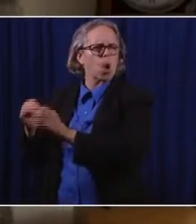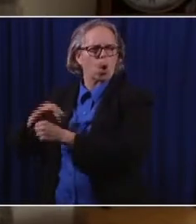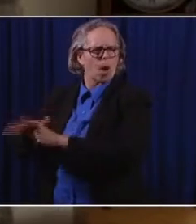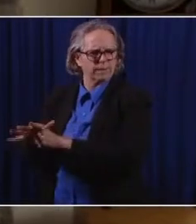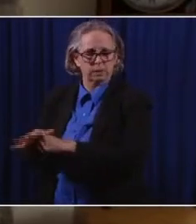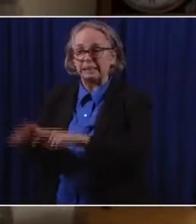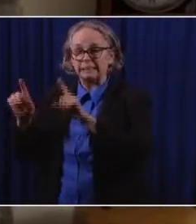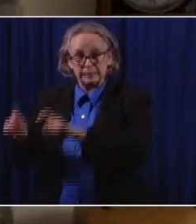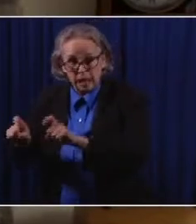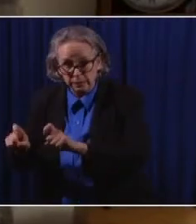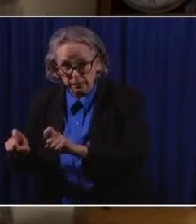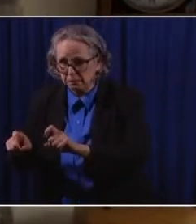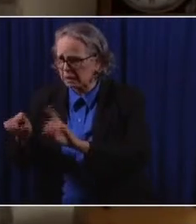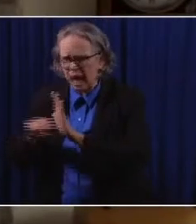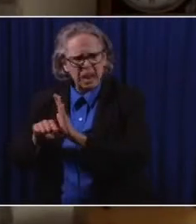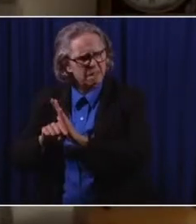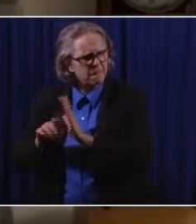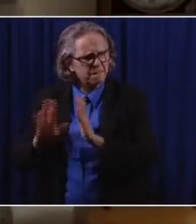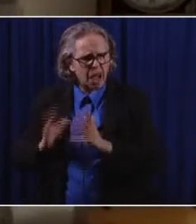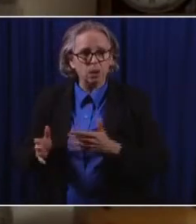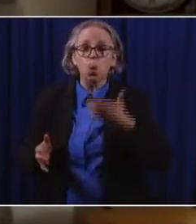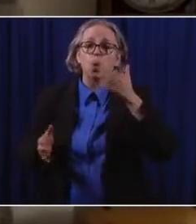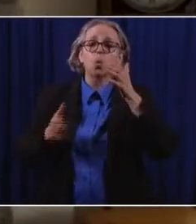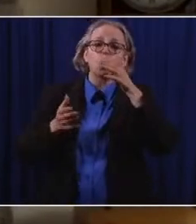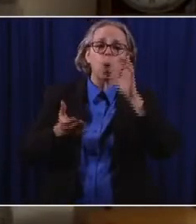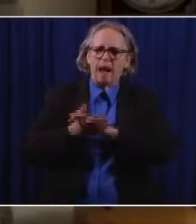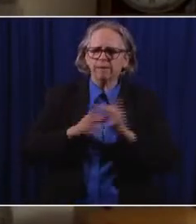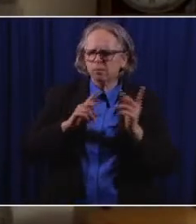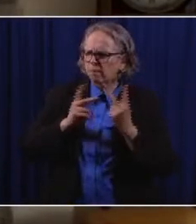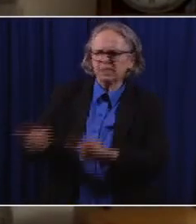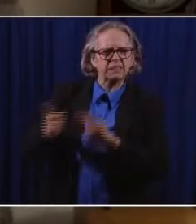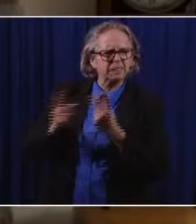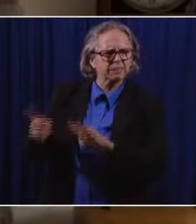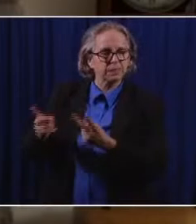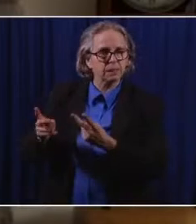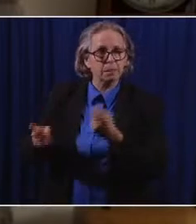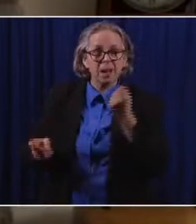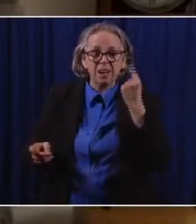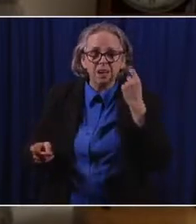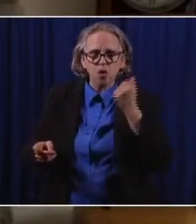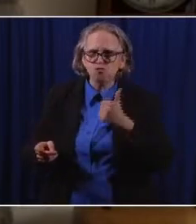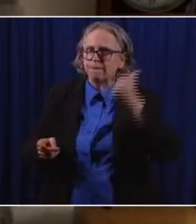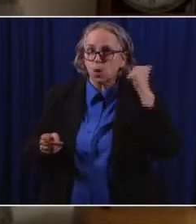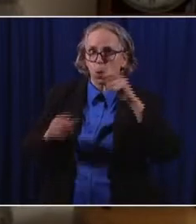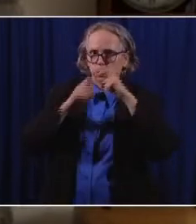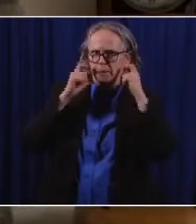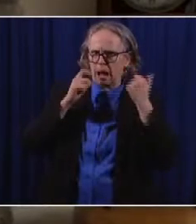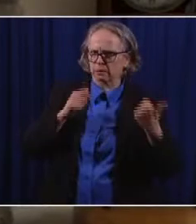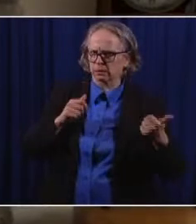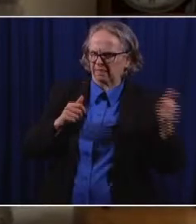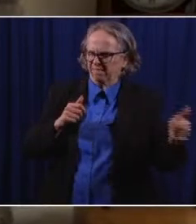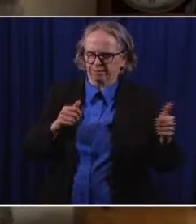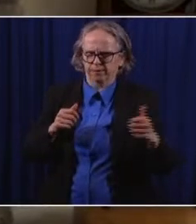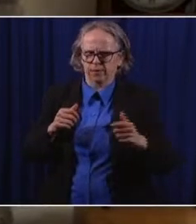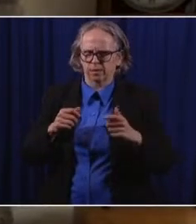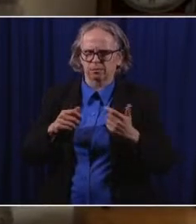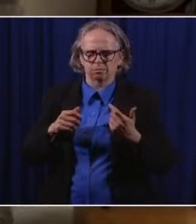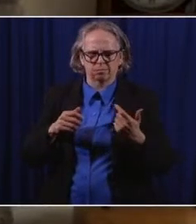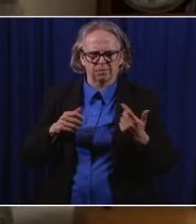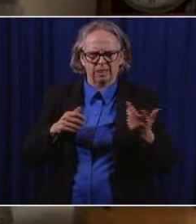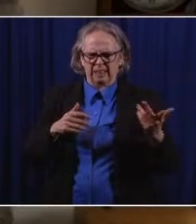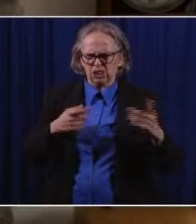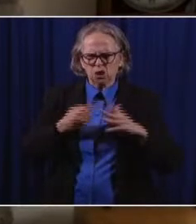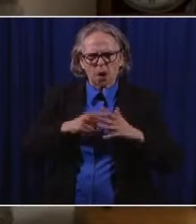visit him but refused to wear a mask despite the best efforts of hospital staff to encourage her to do so. She started feeling ill after a few days and